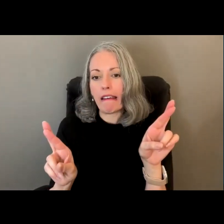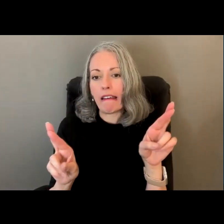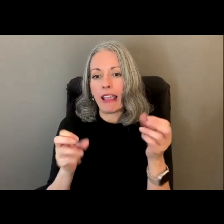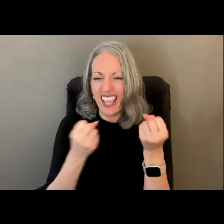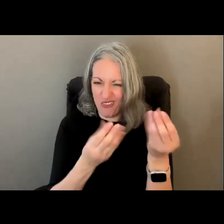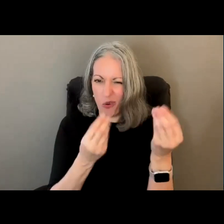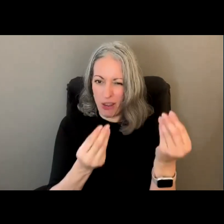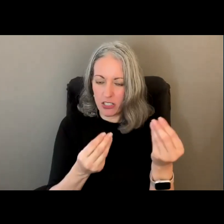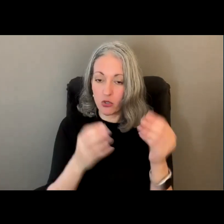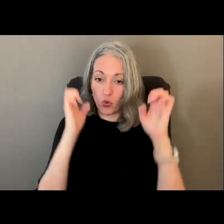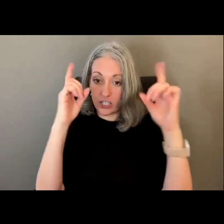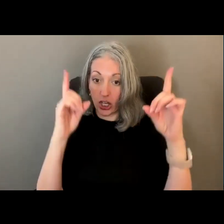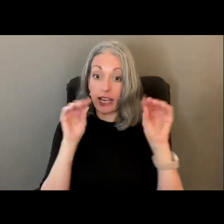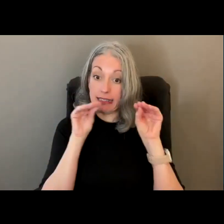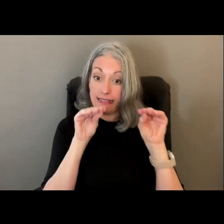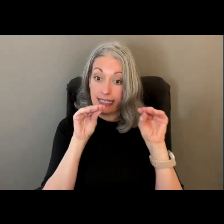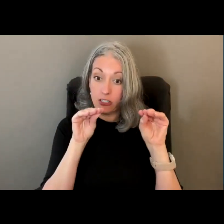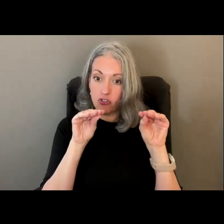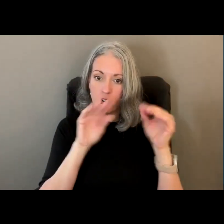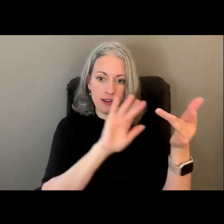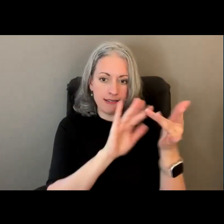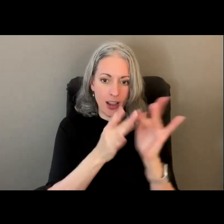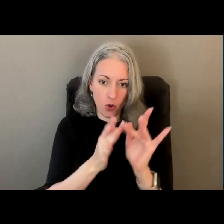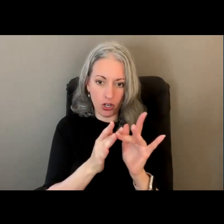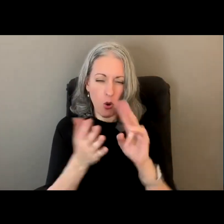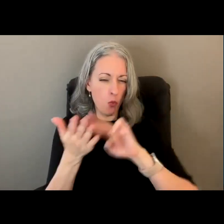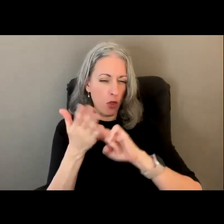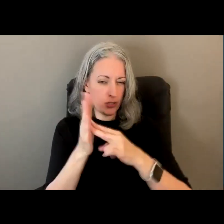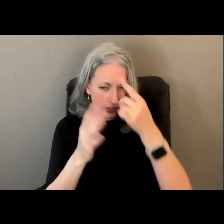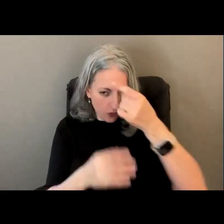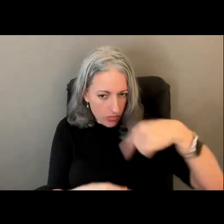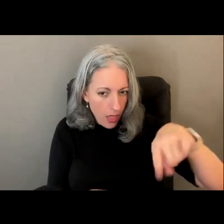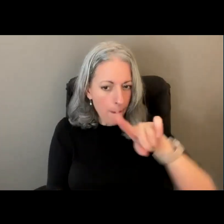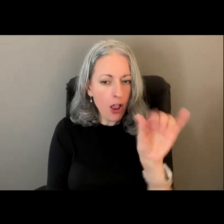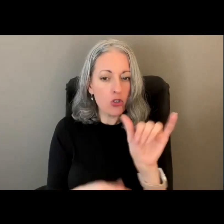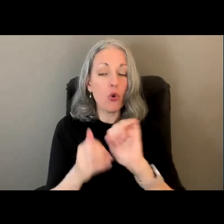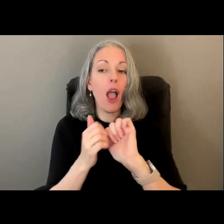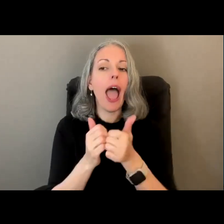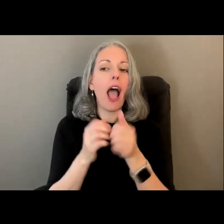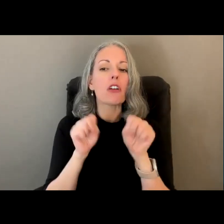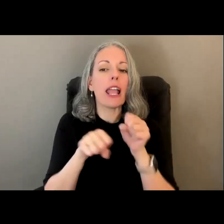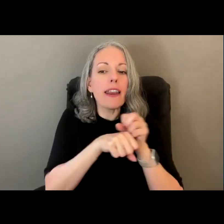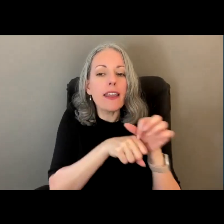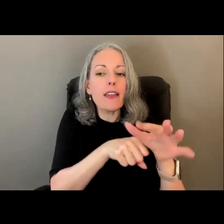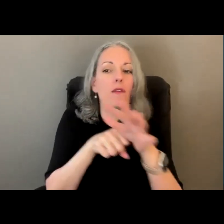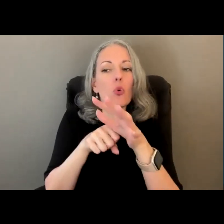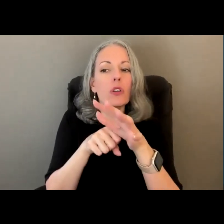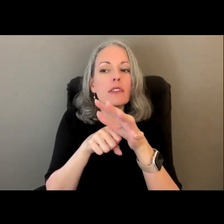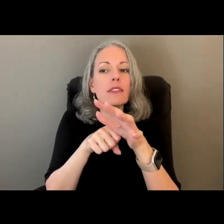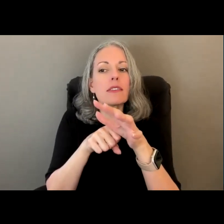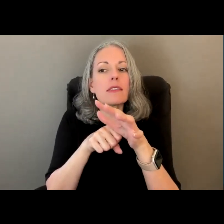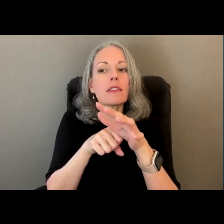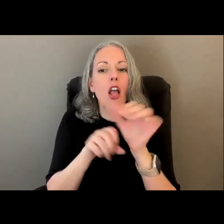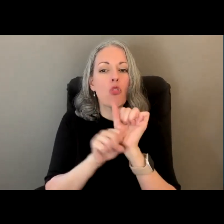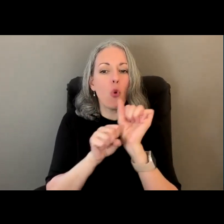materials to educate our network on what this means for them, and also how can we influence the